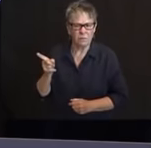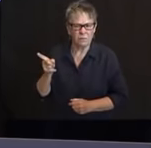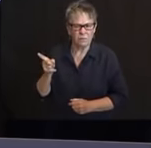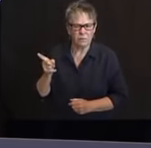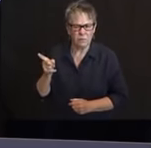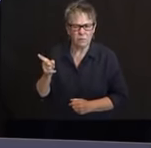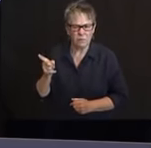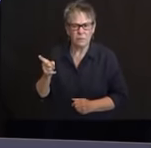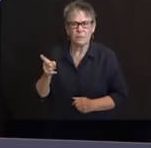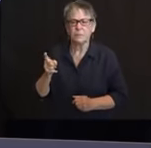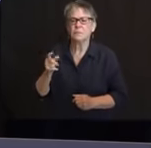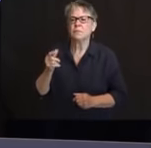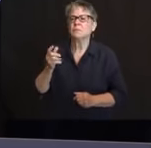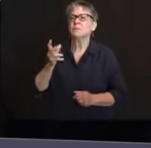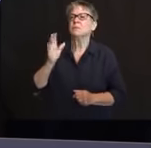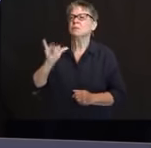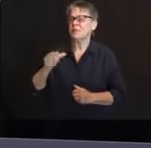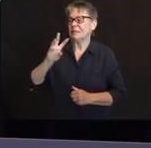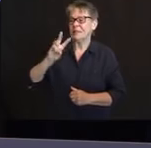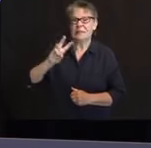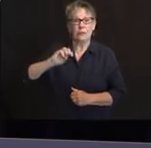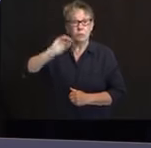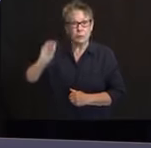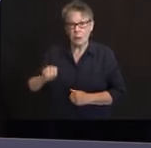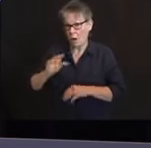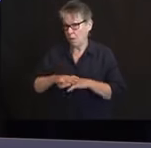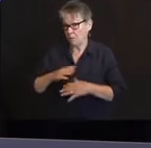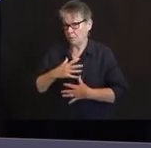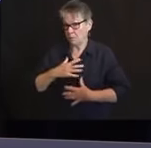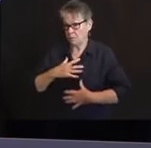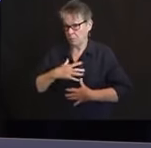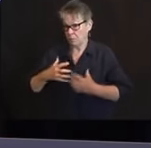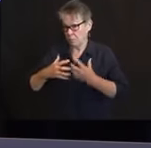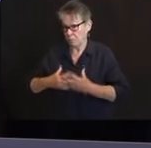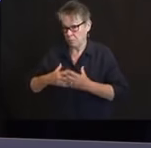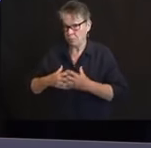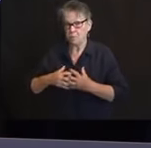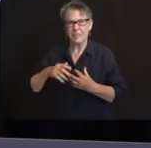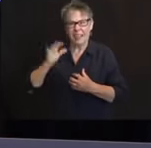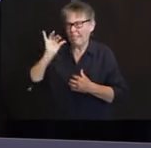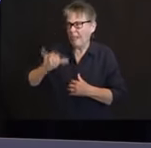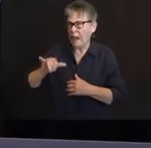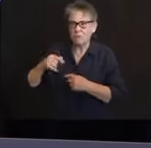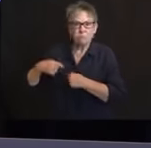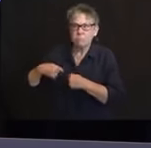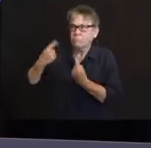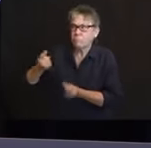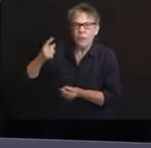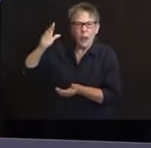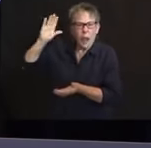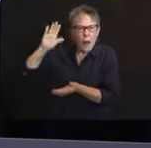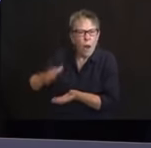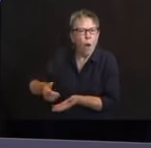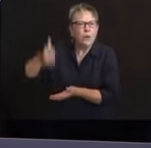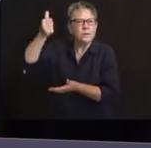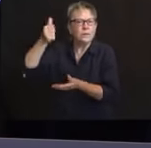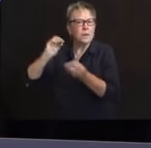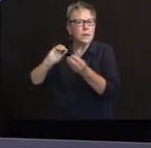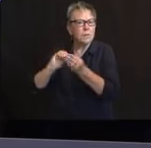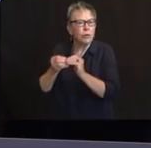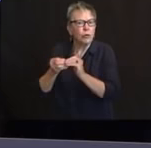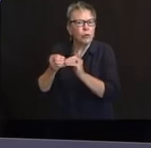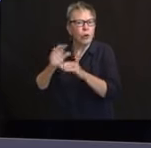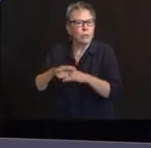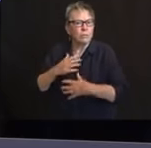of patients on ventilators to date. There are no new cases of multisystem inflammatory syndrome in children since